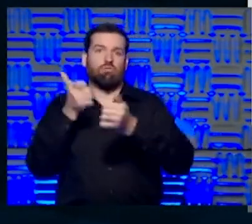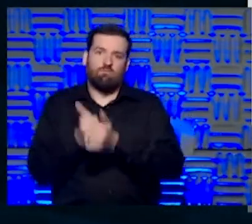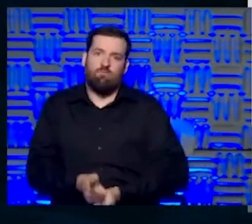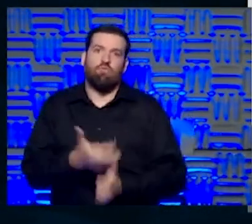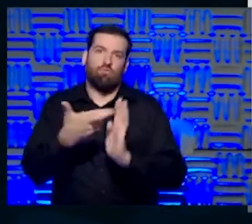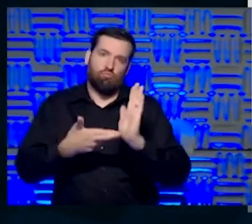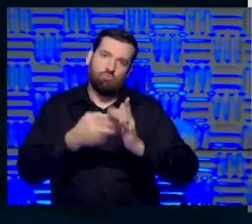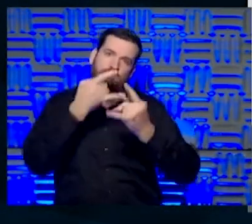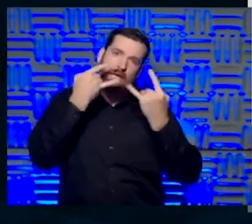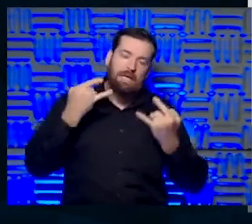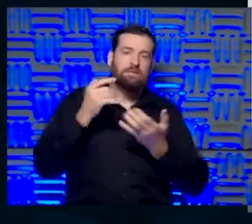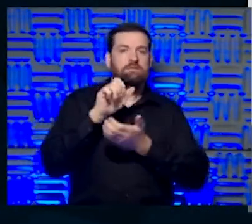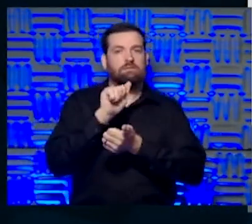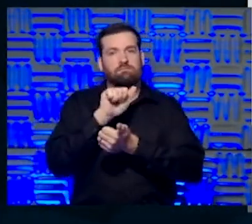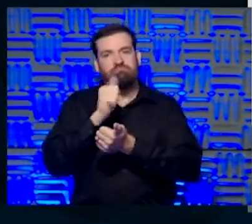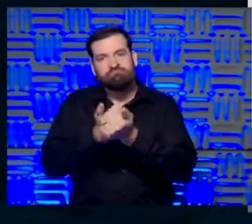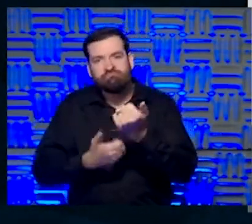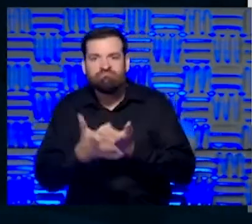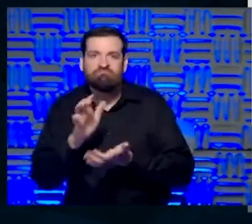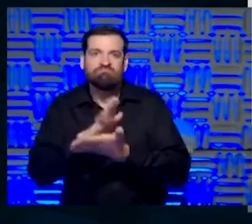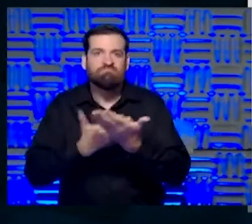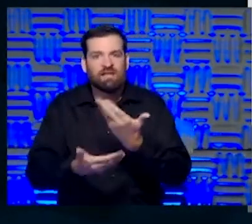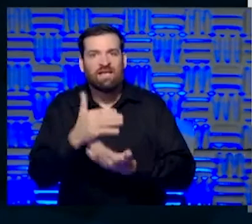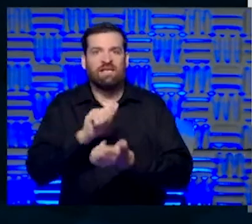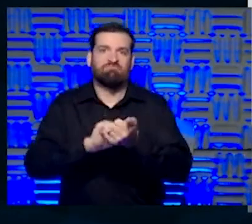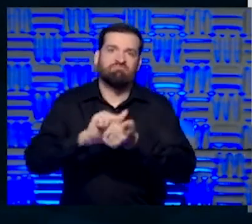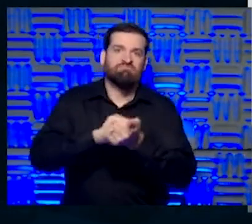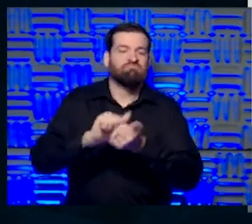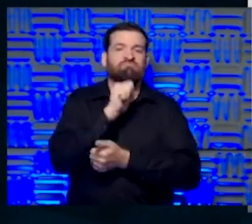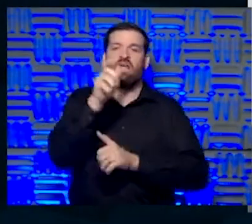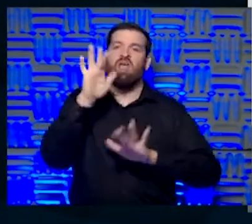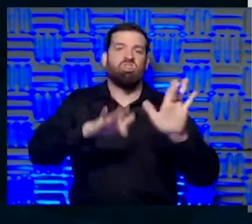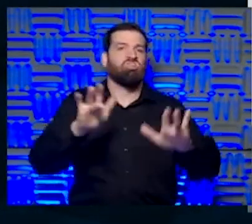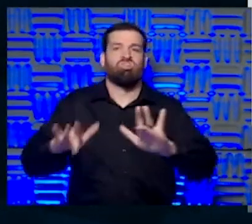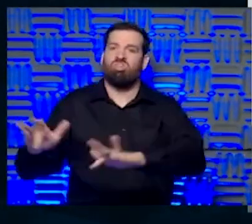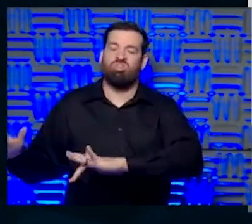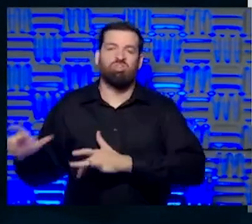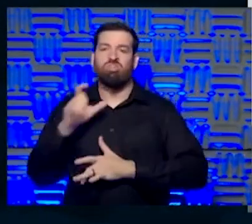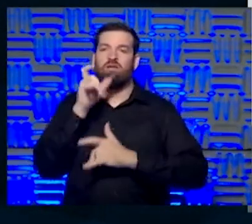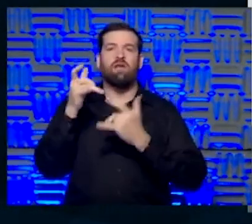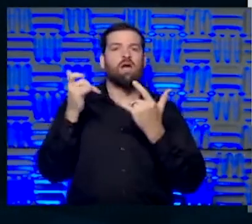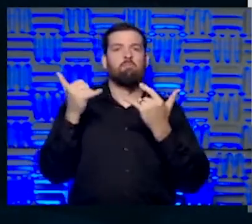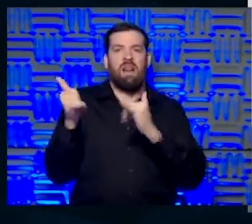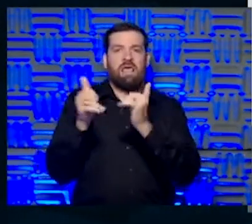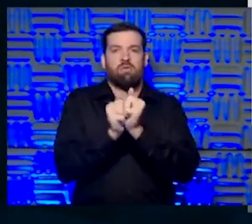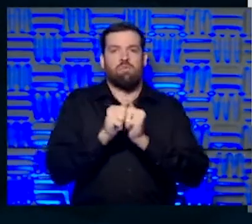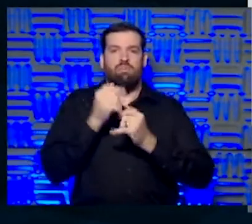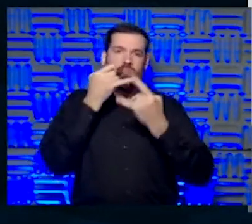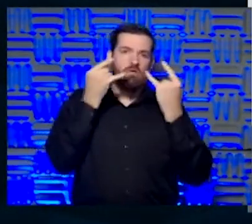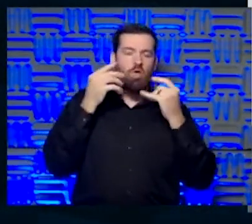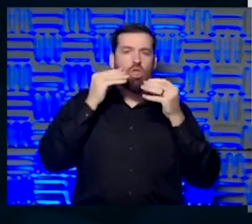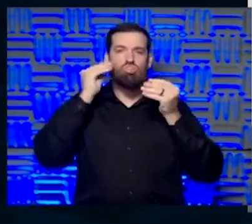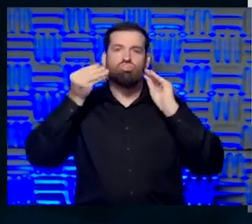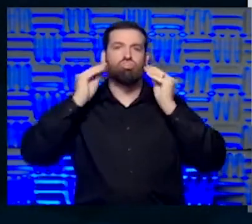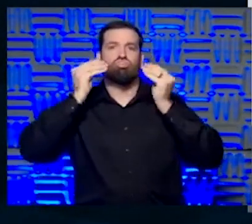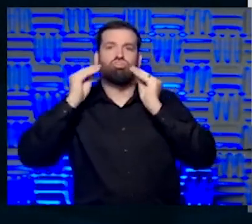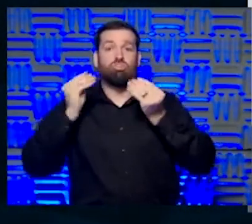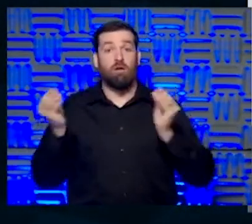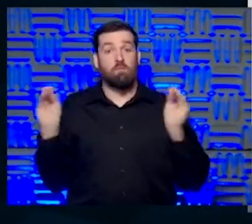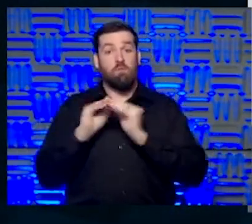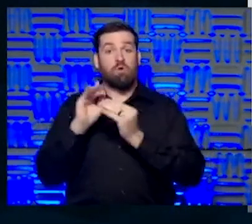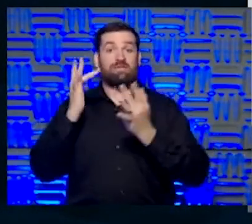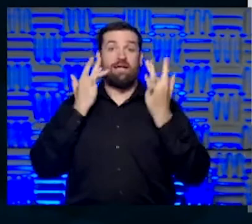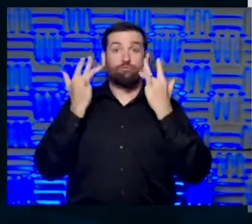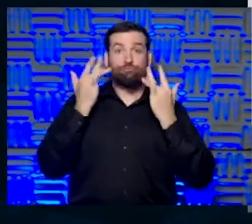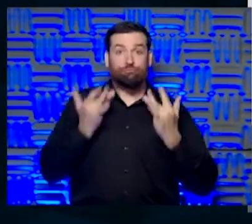doing, wearing their mask, washing their hands, not touching a lot of different things, not messing with the mask on their face, because the more you touch your face, the